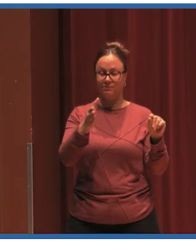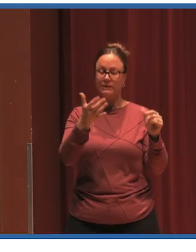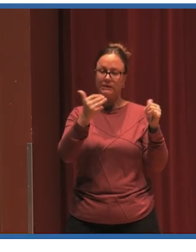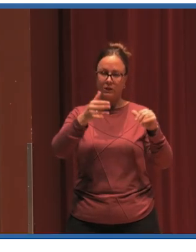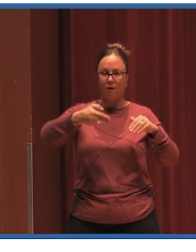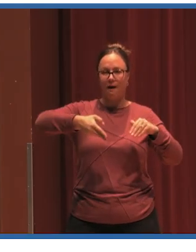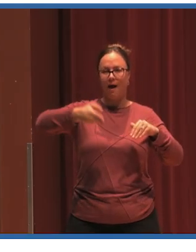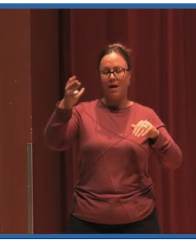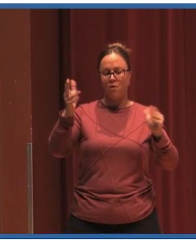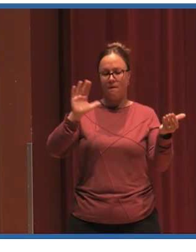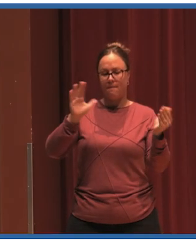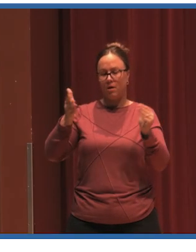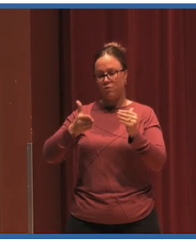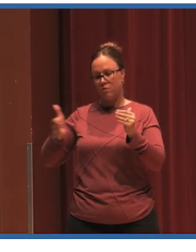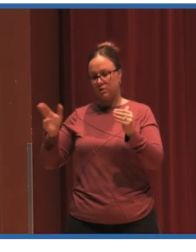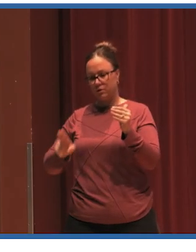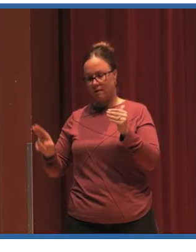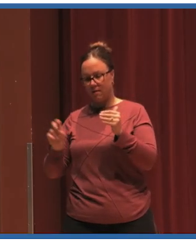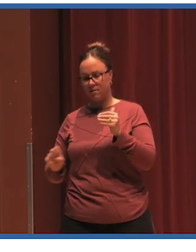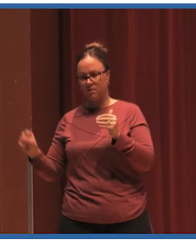US.